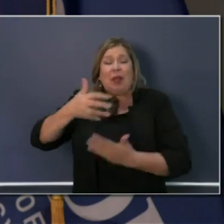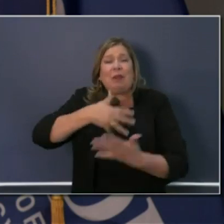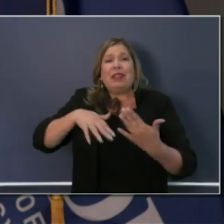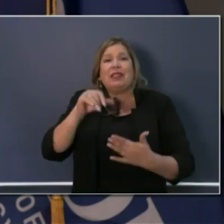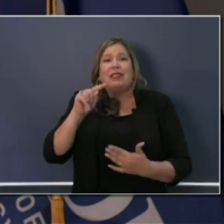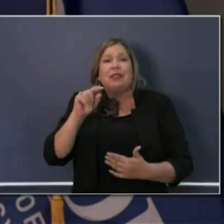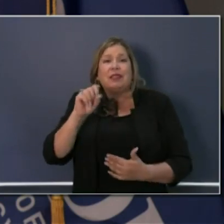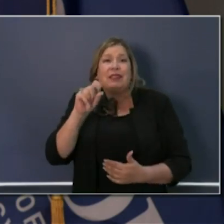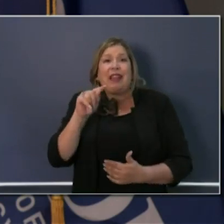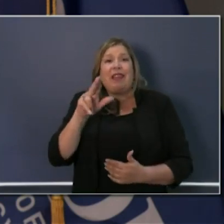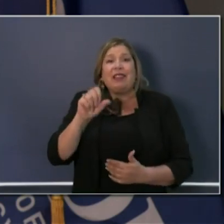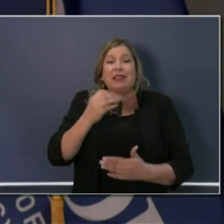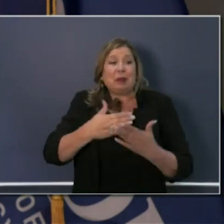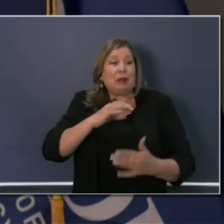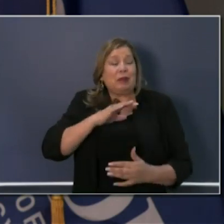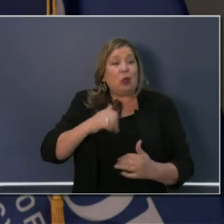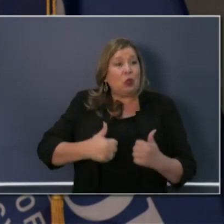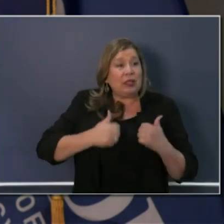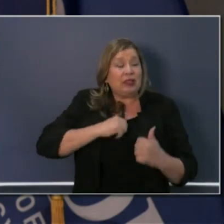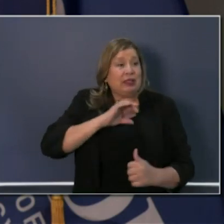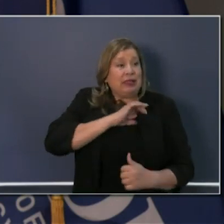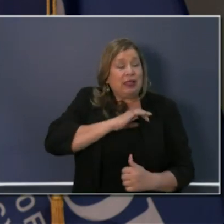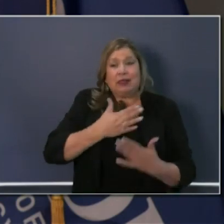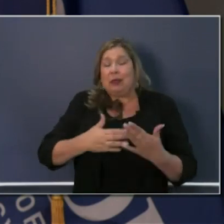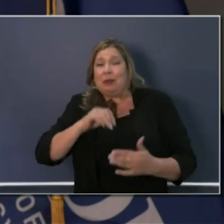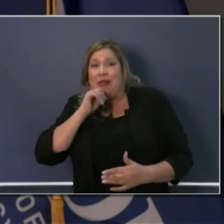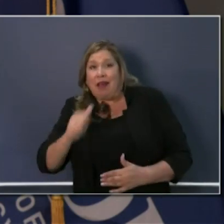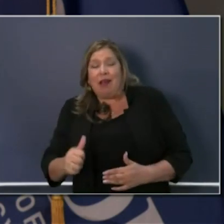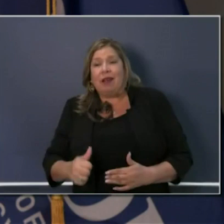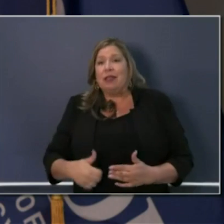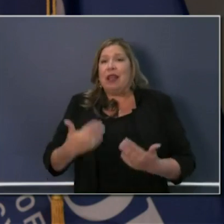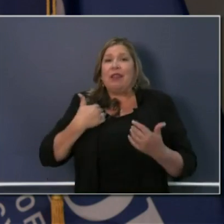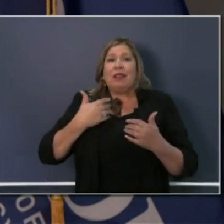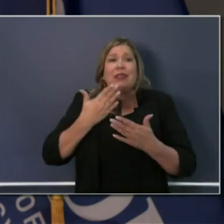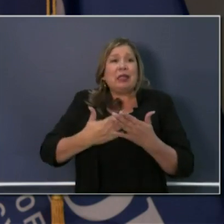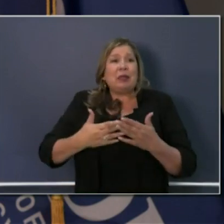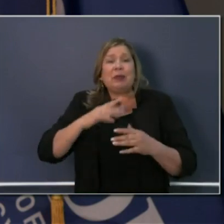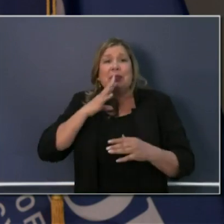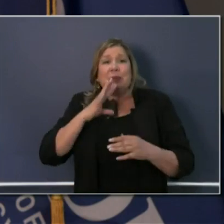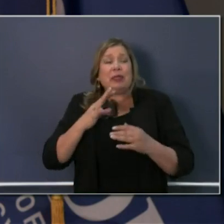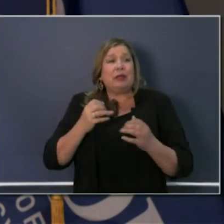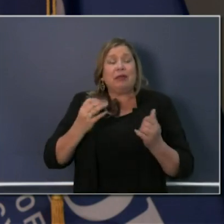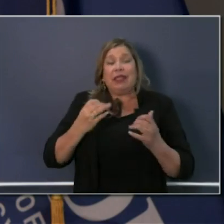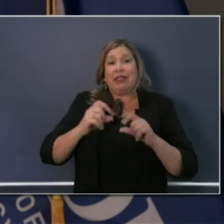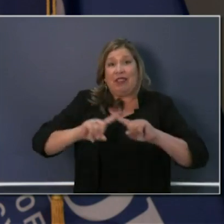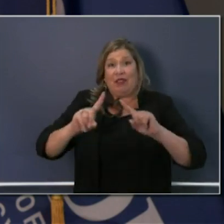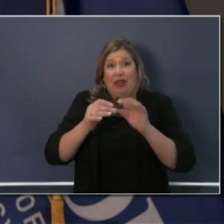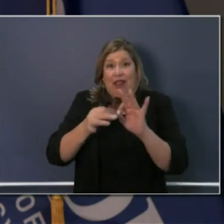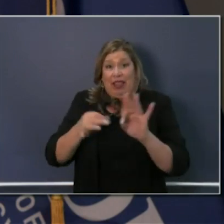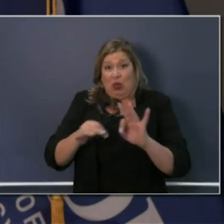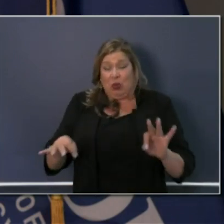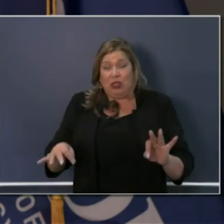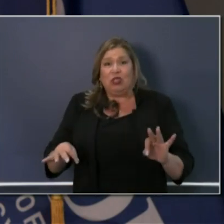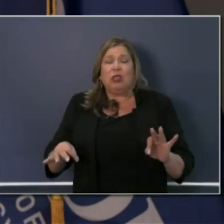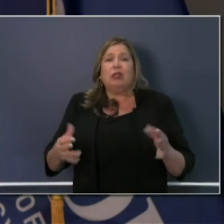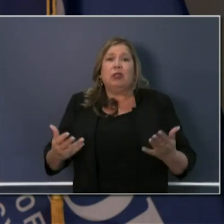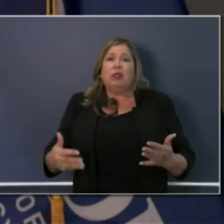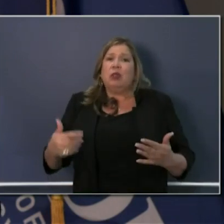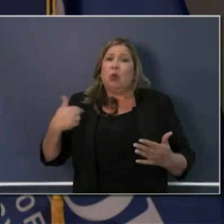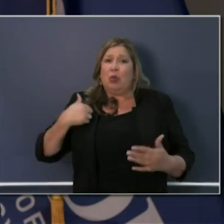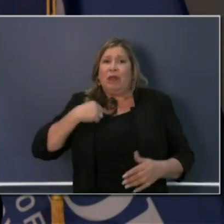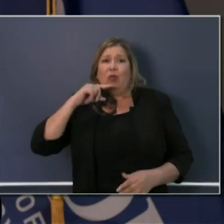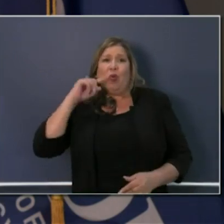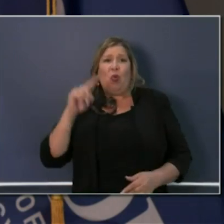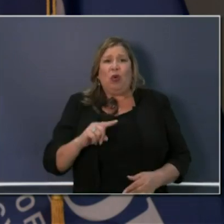that speak many different languages. This directive was sent out less than 24 hours ago. It has been